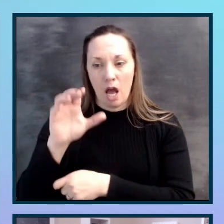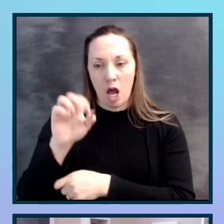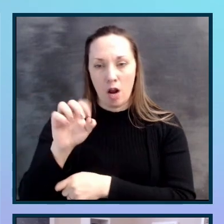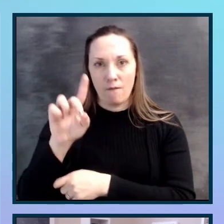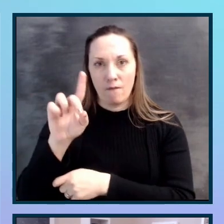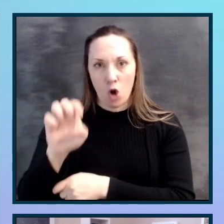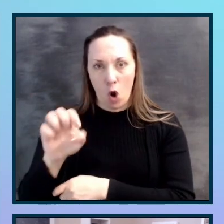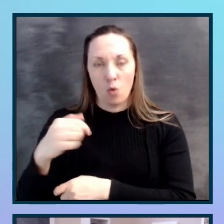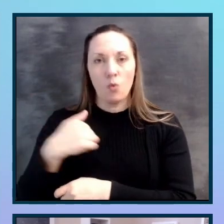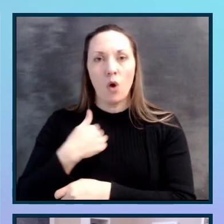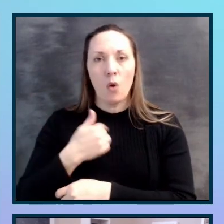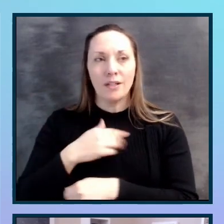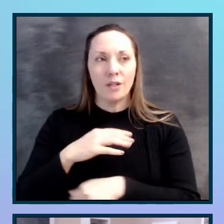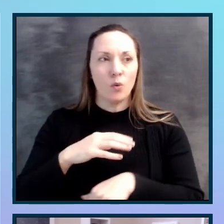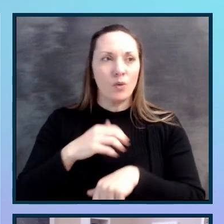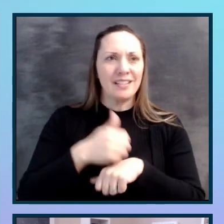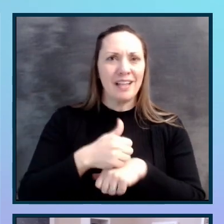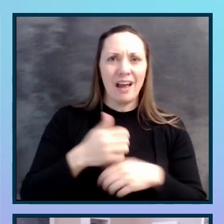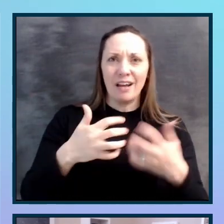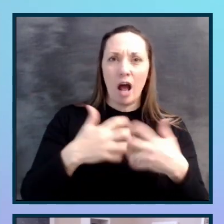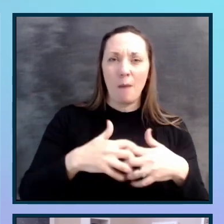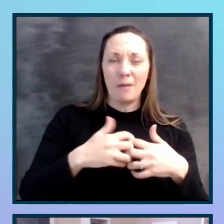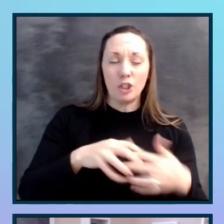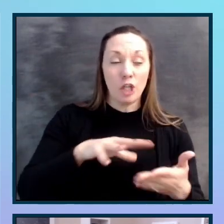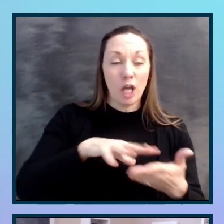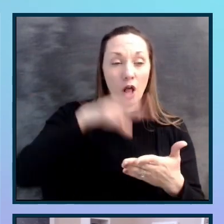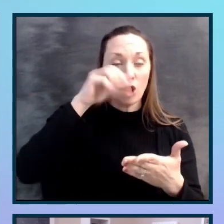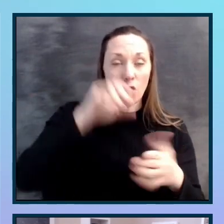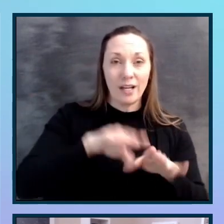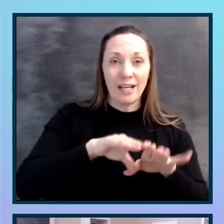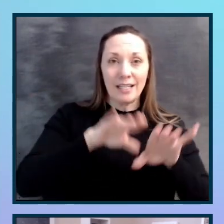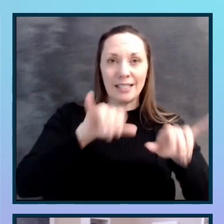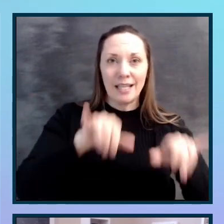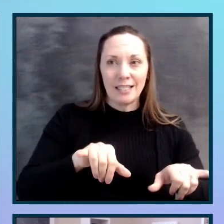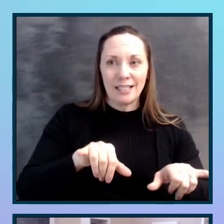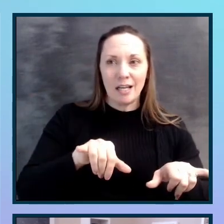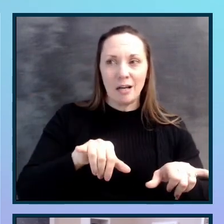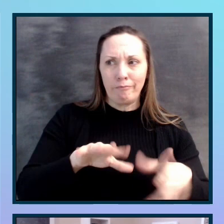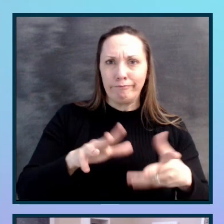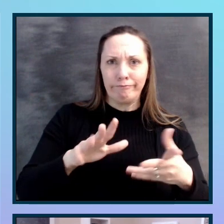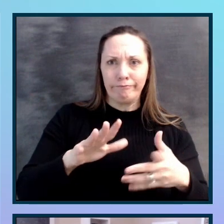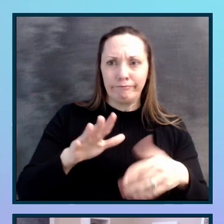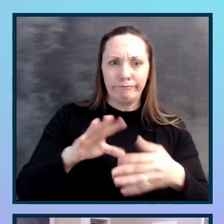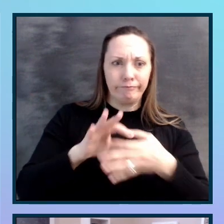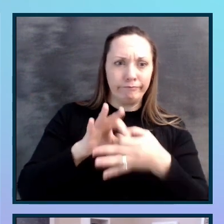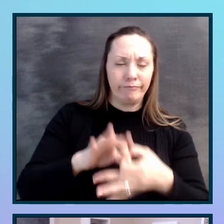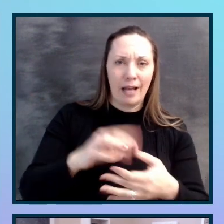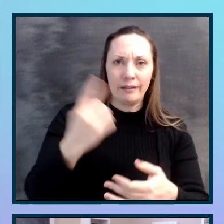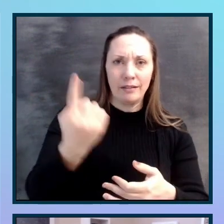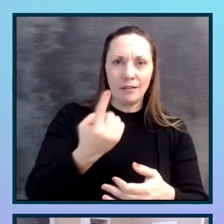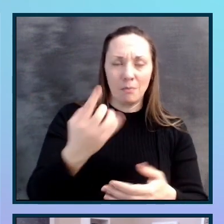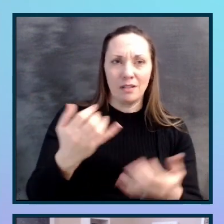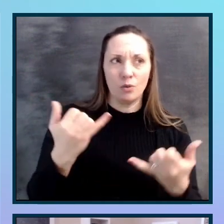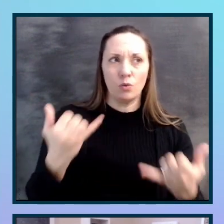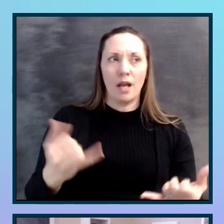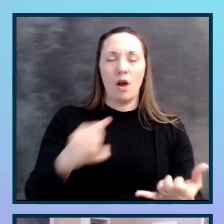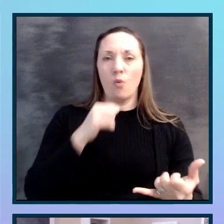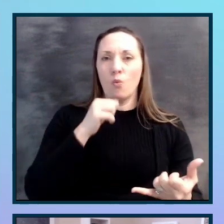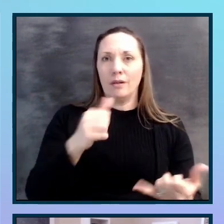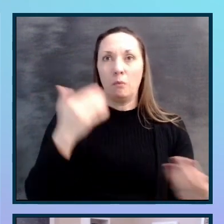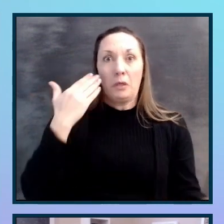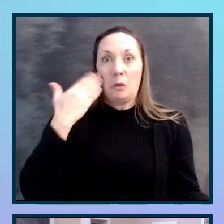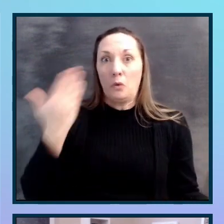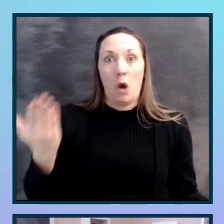is we set a machine learning system loose on something. And so we now don't necessarily